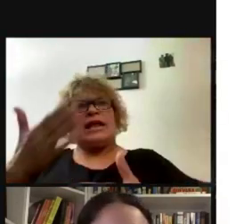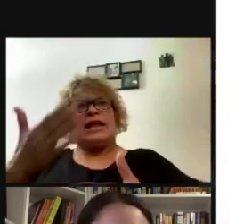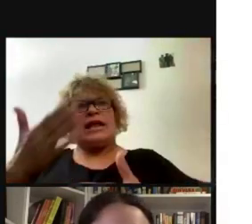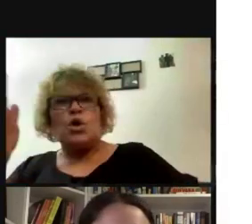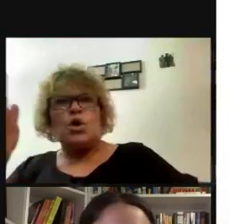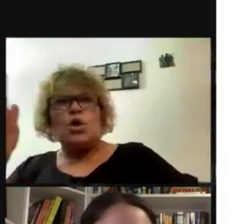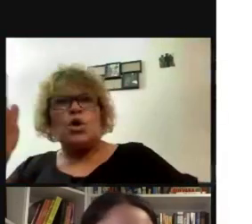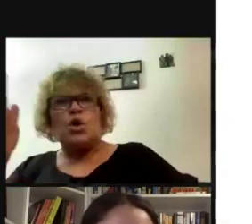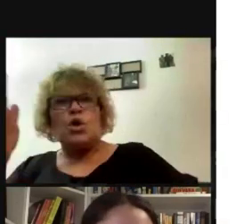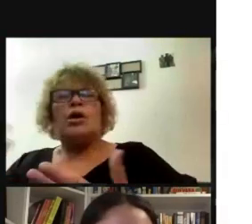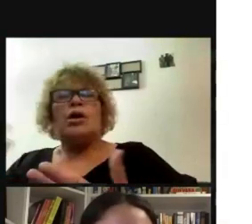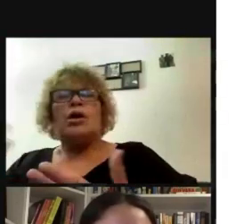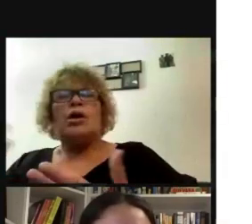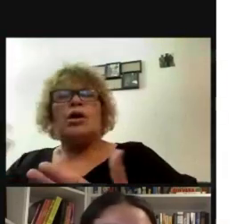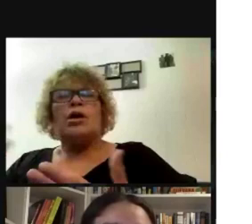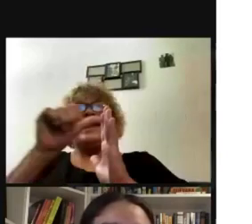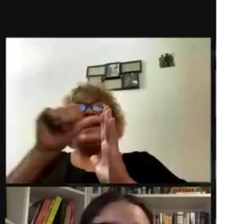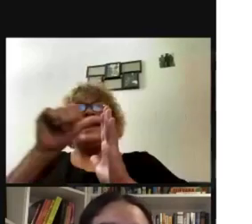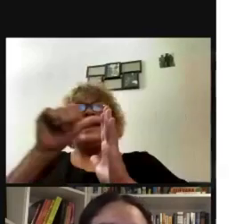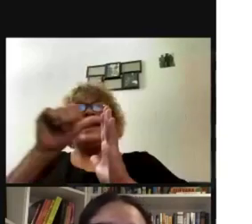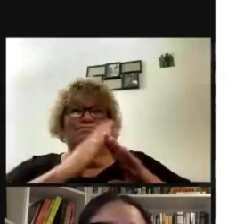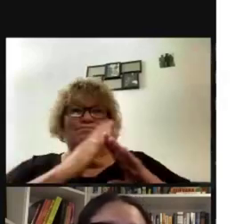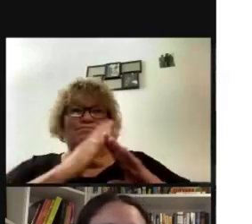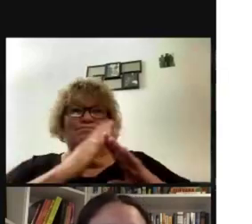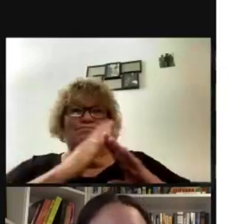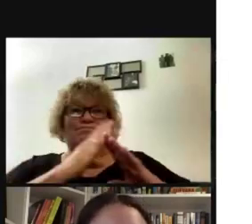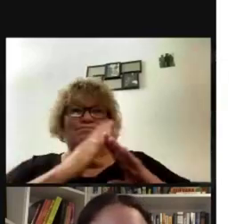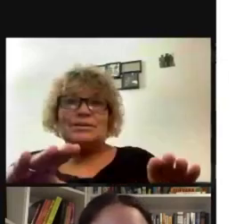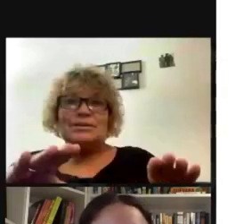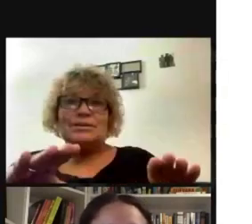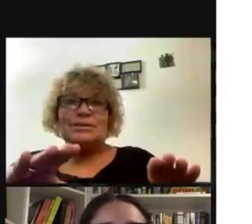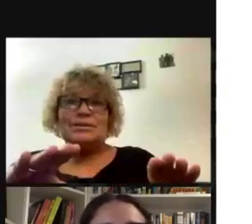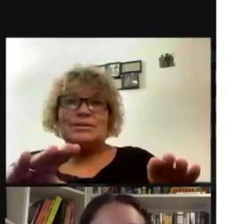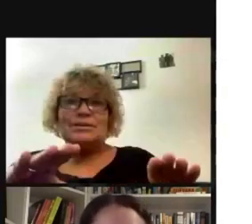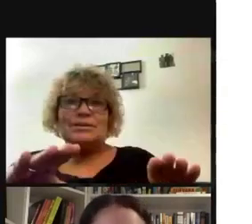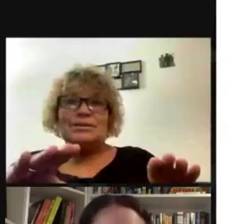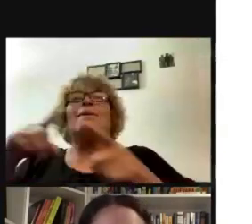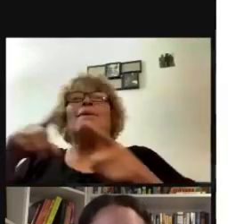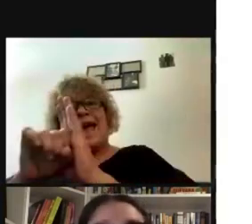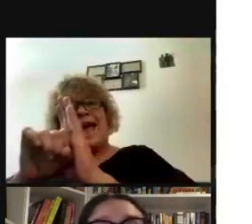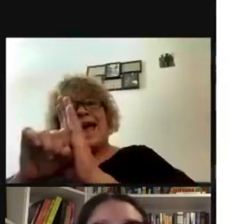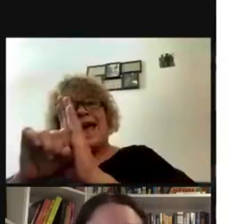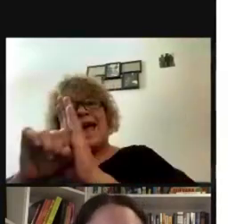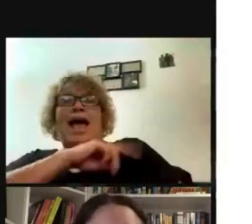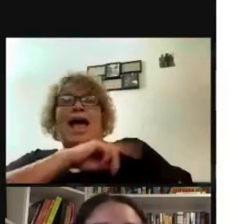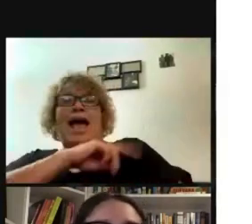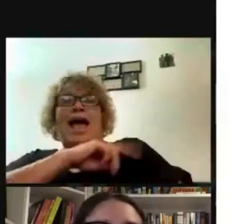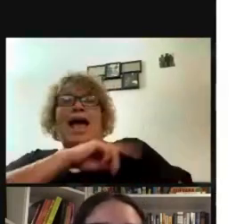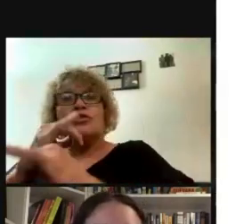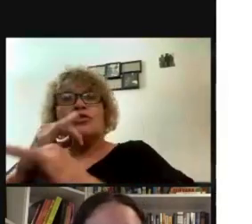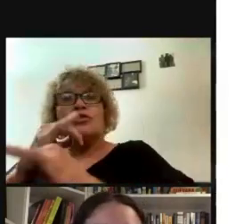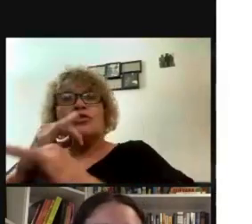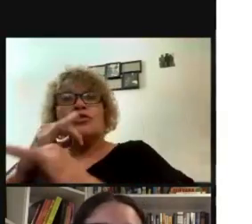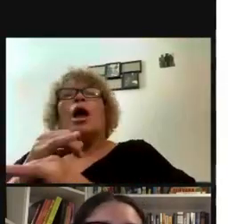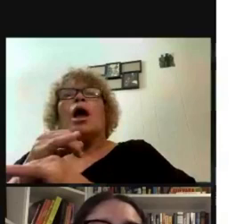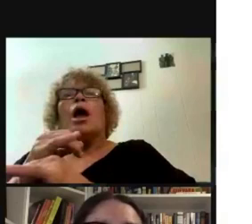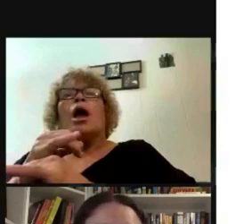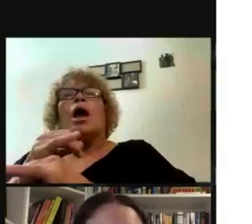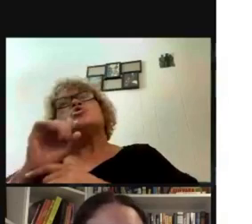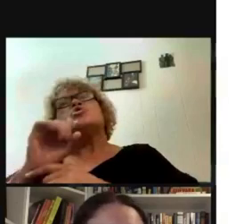Given that sterilizations largely occurred in state institutions, it's, you know, it's important to study how